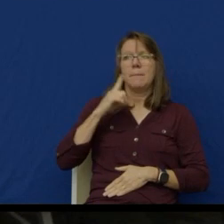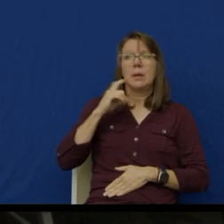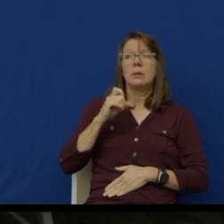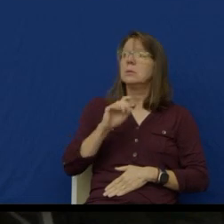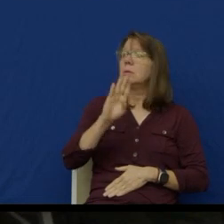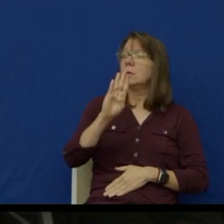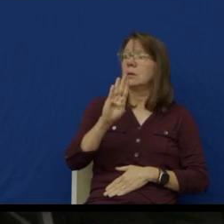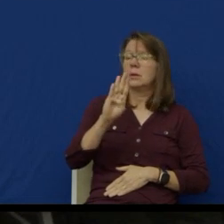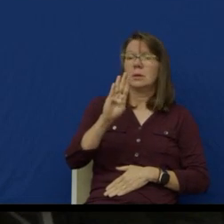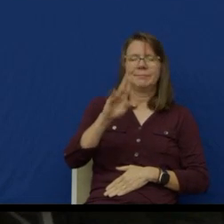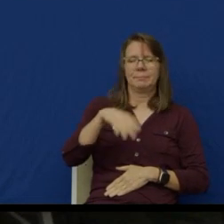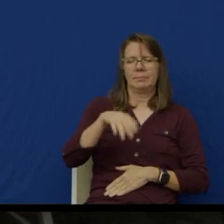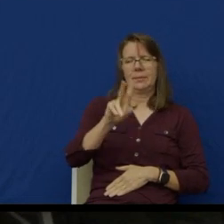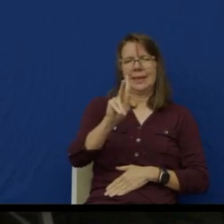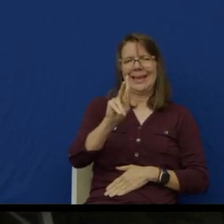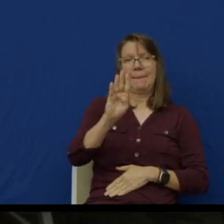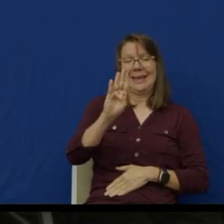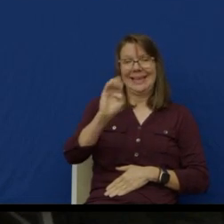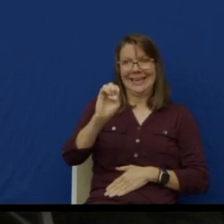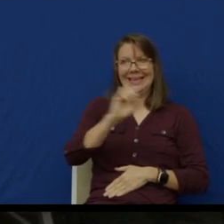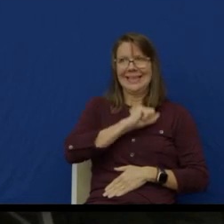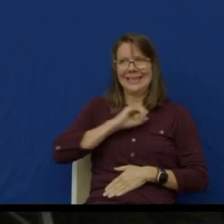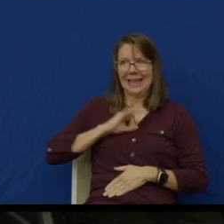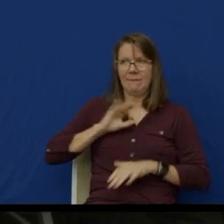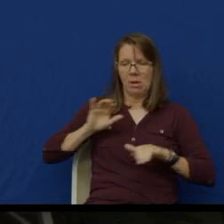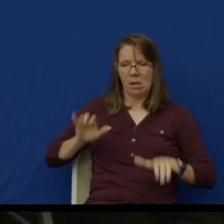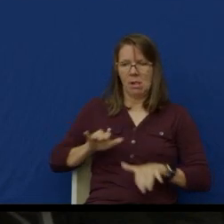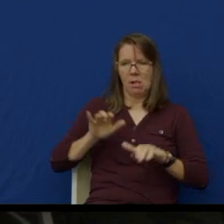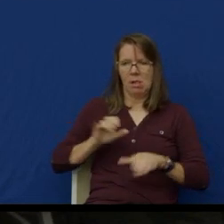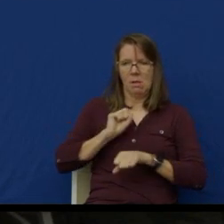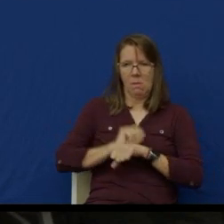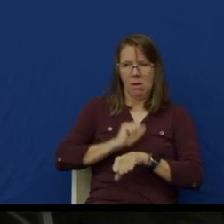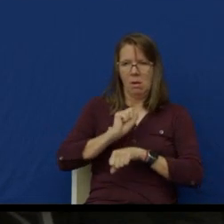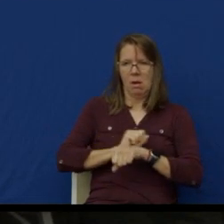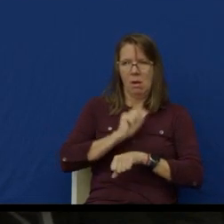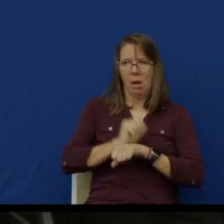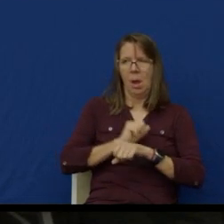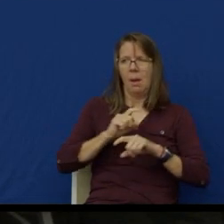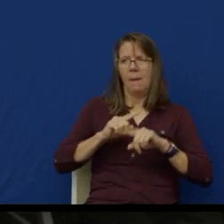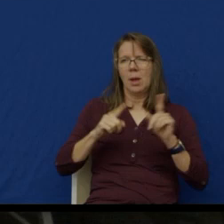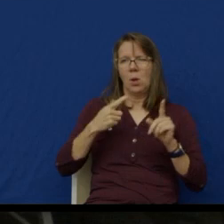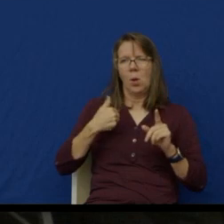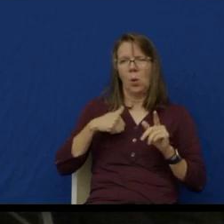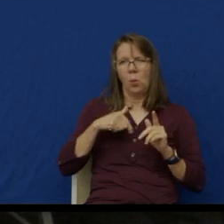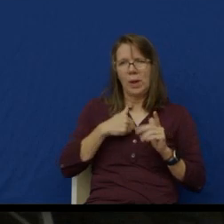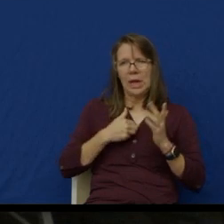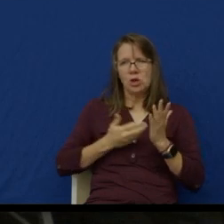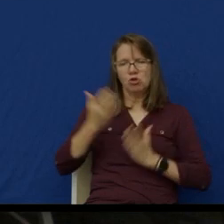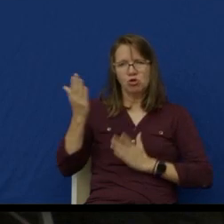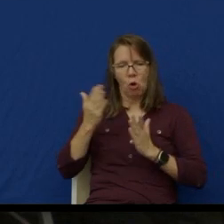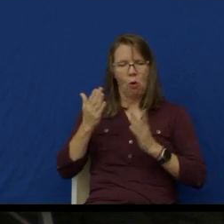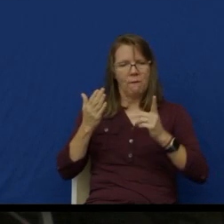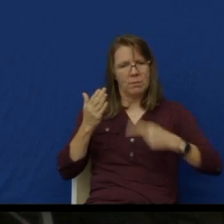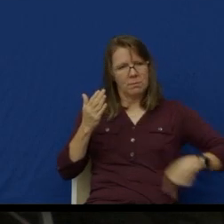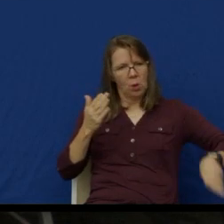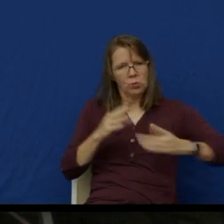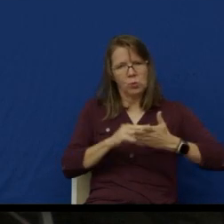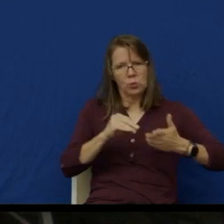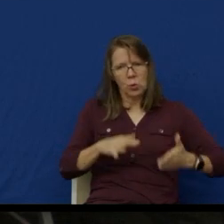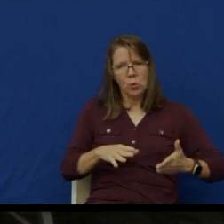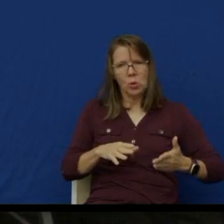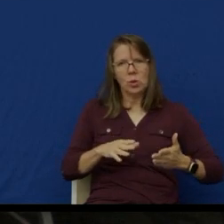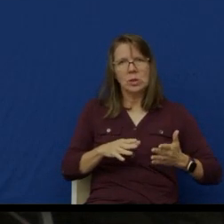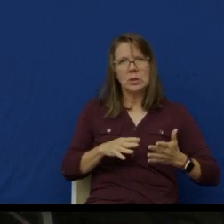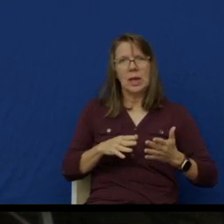all the work, and so do all the districts, but as you said, we're stewards, and I think this is a great document, but I do want to commend